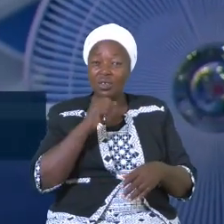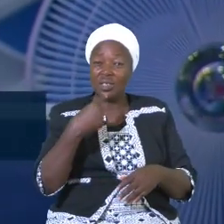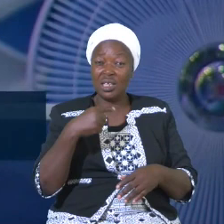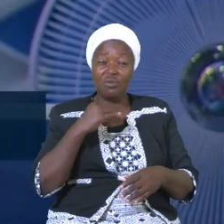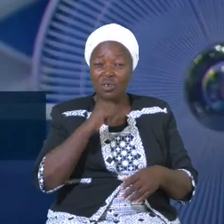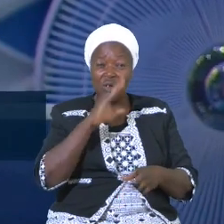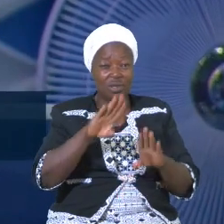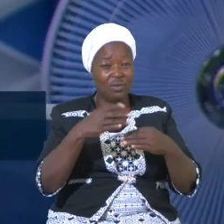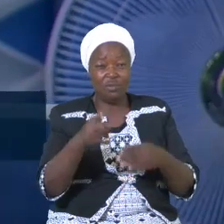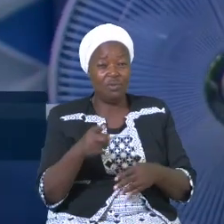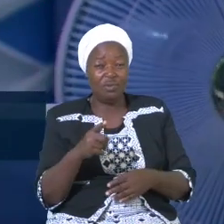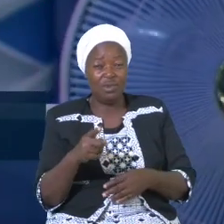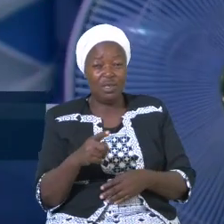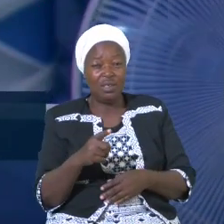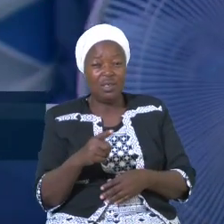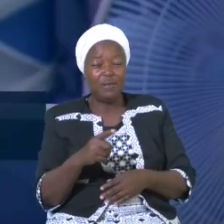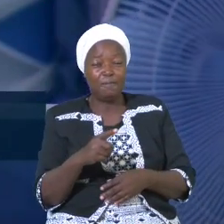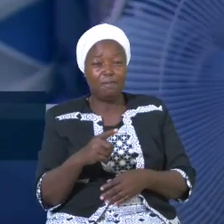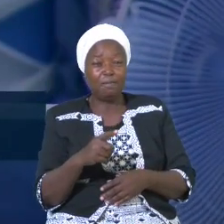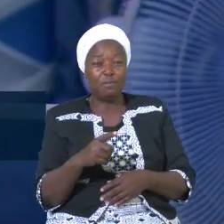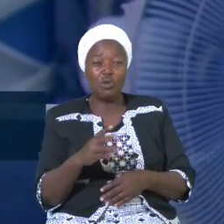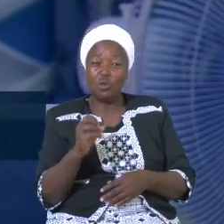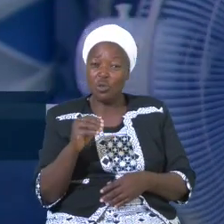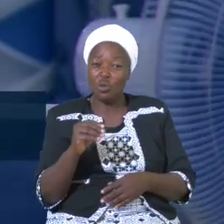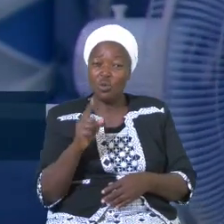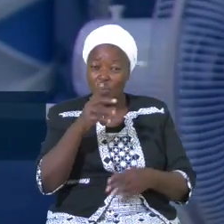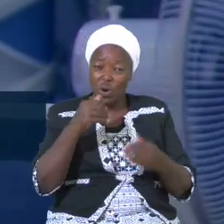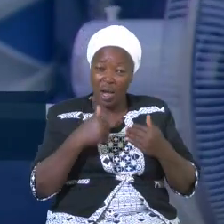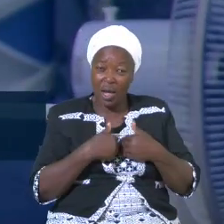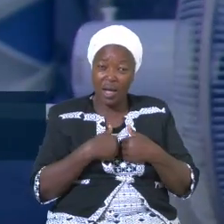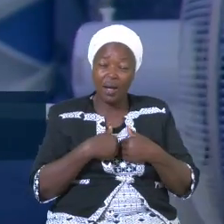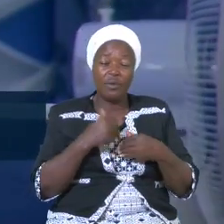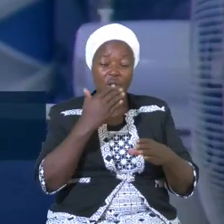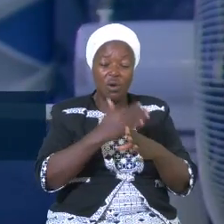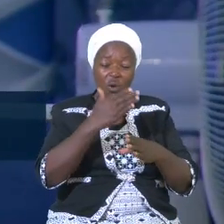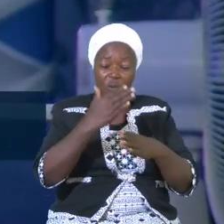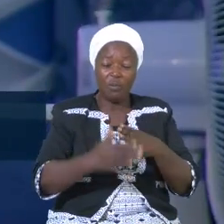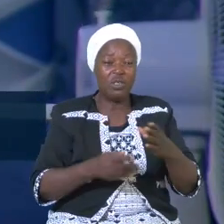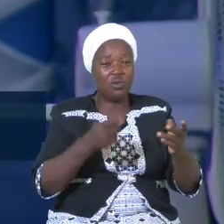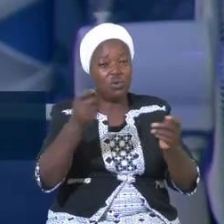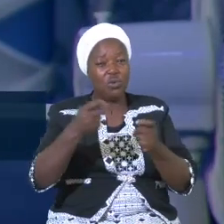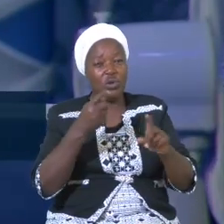you so you have complete dominion from christ